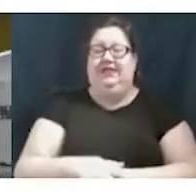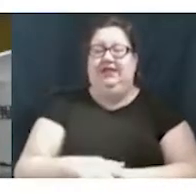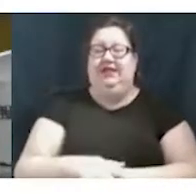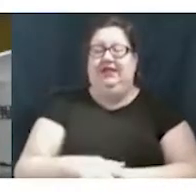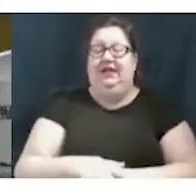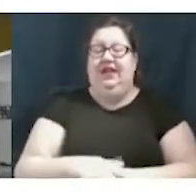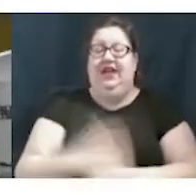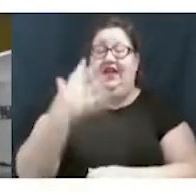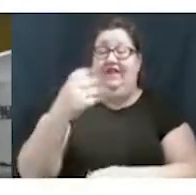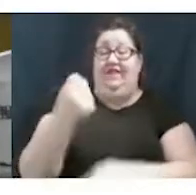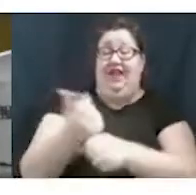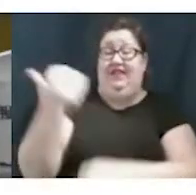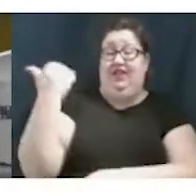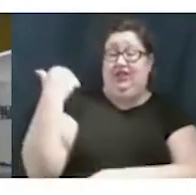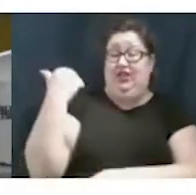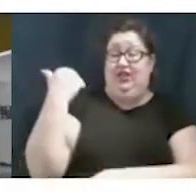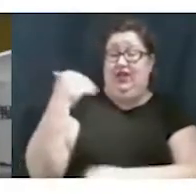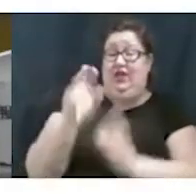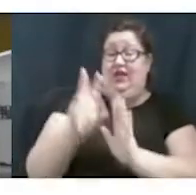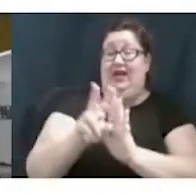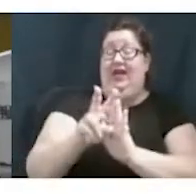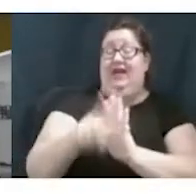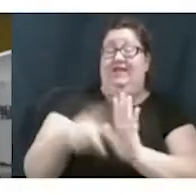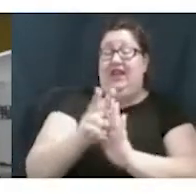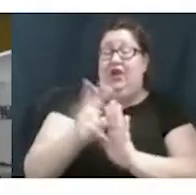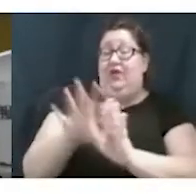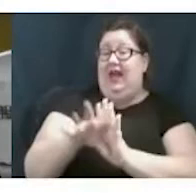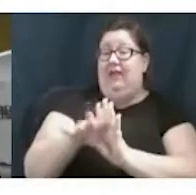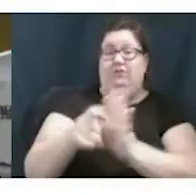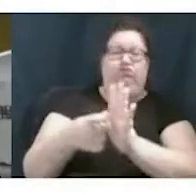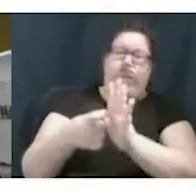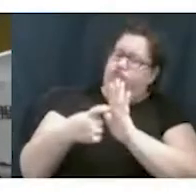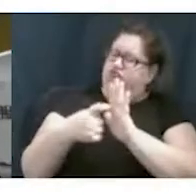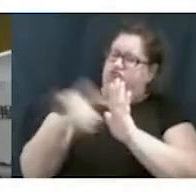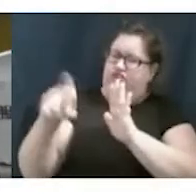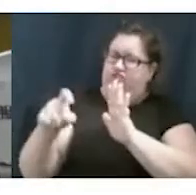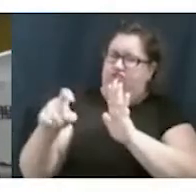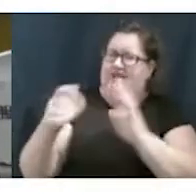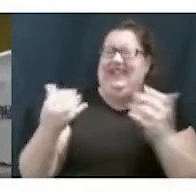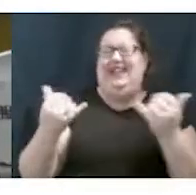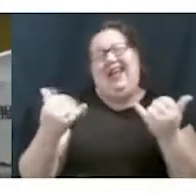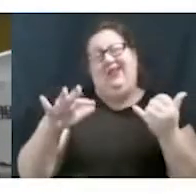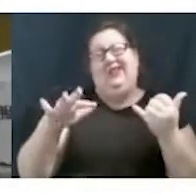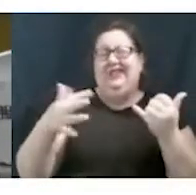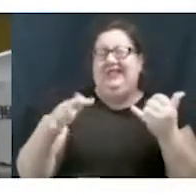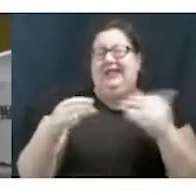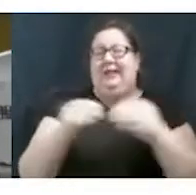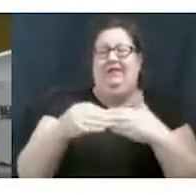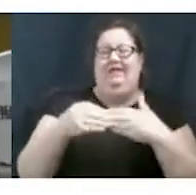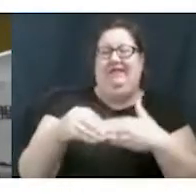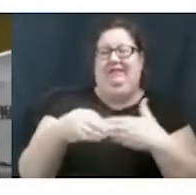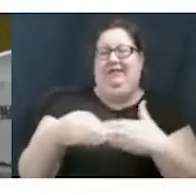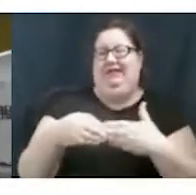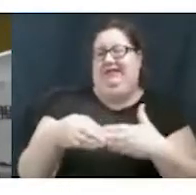5 years ago, video cameras were an absolute essential, and now there's a lot more flexibility with it.